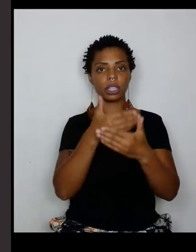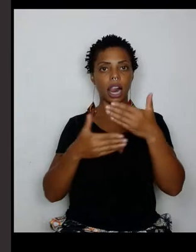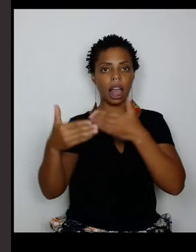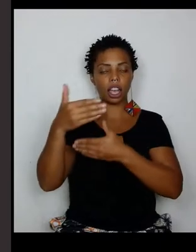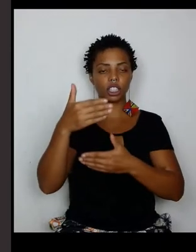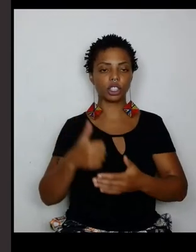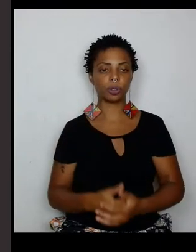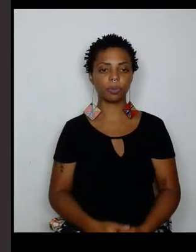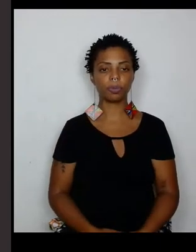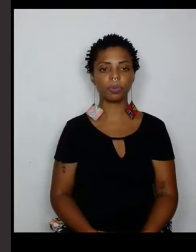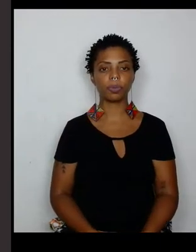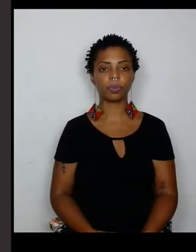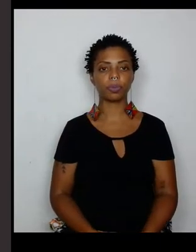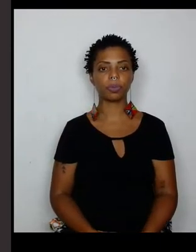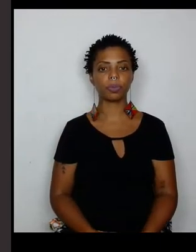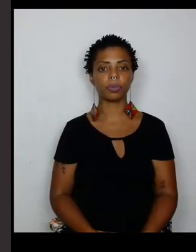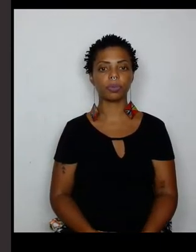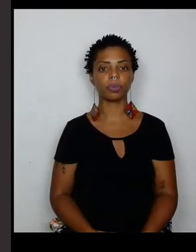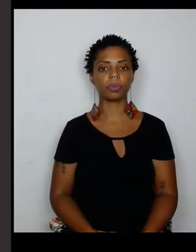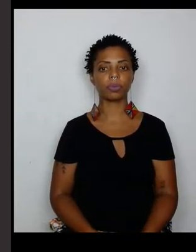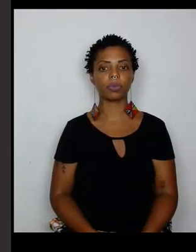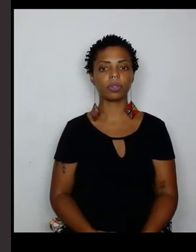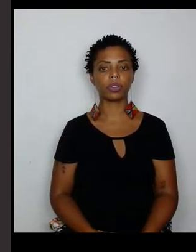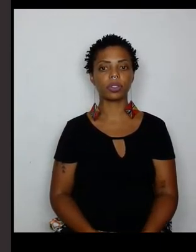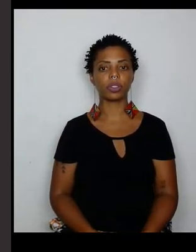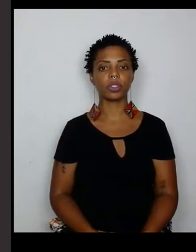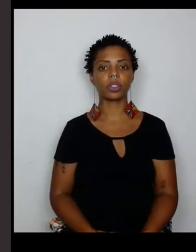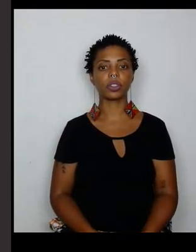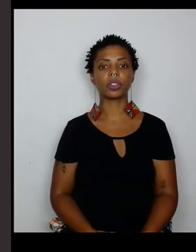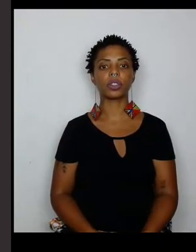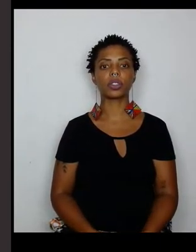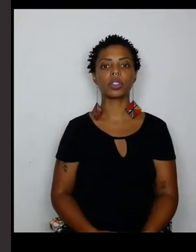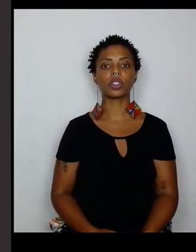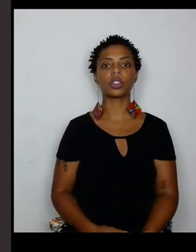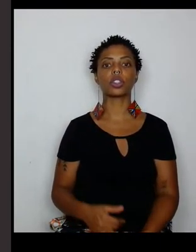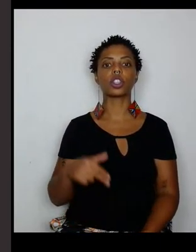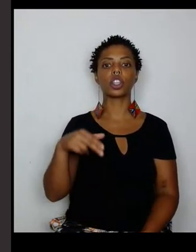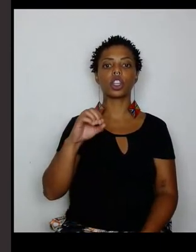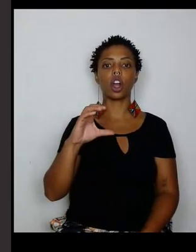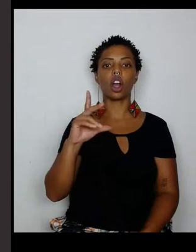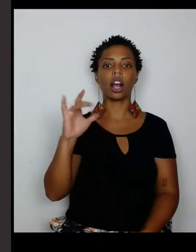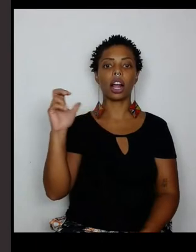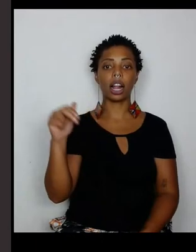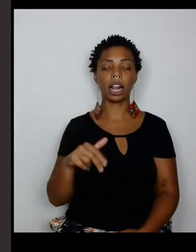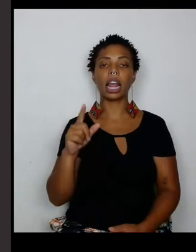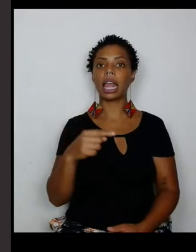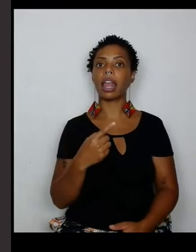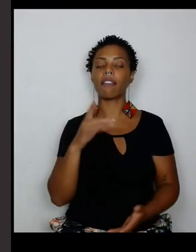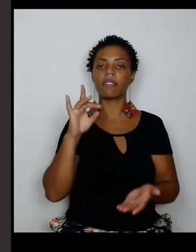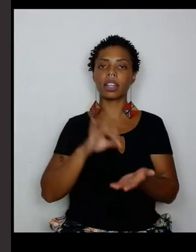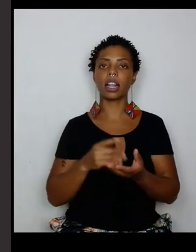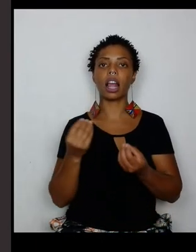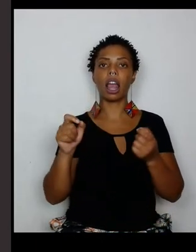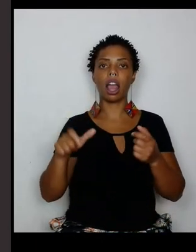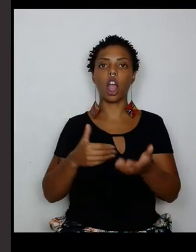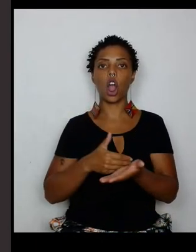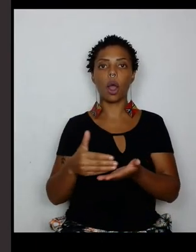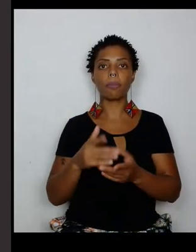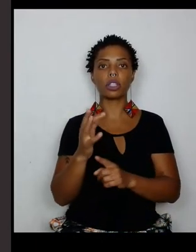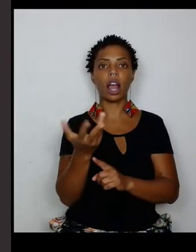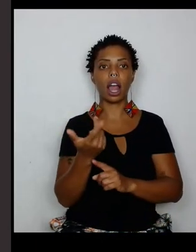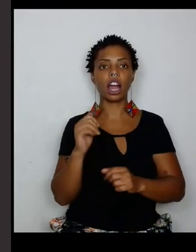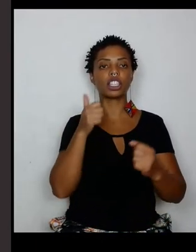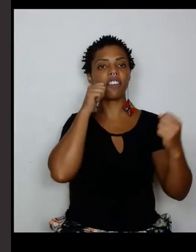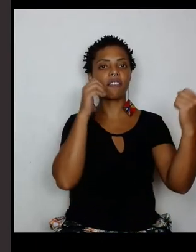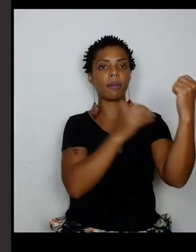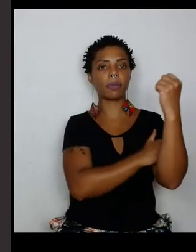nachlan by then was the variable dean of feminist art historians having published a decade earlier with aunt sullivan harris a book titled